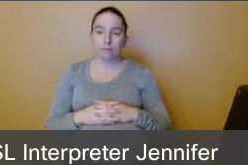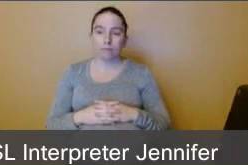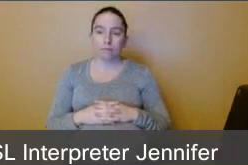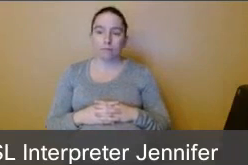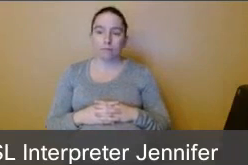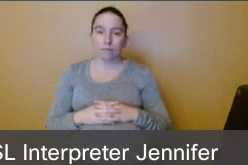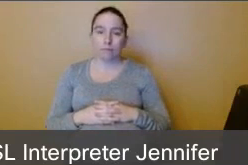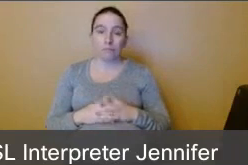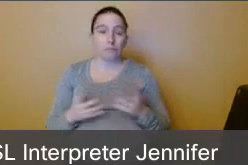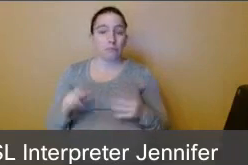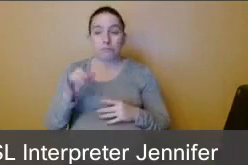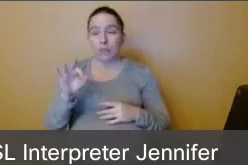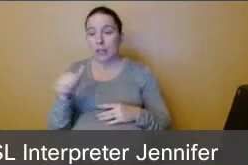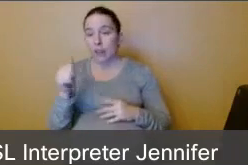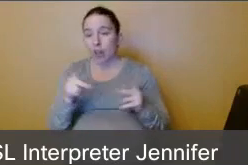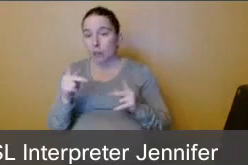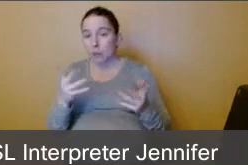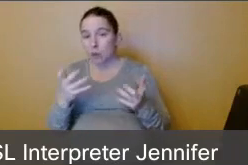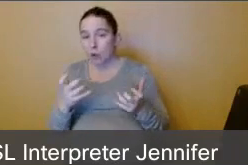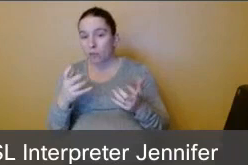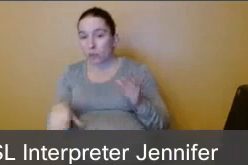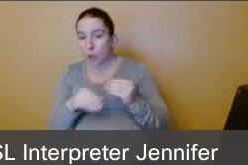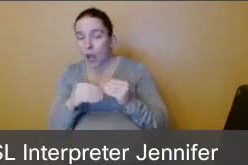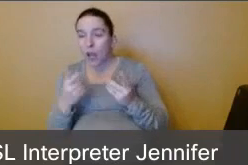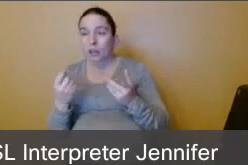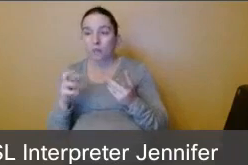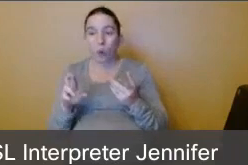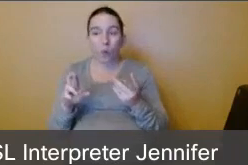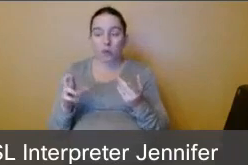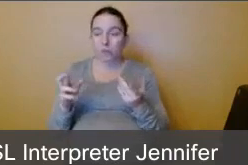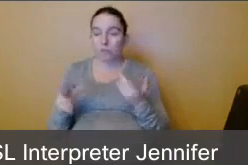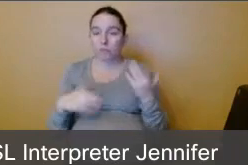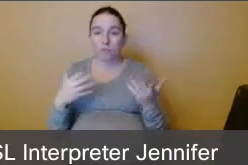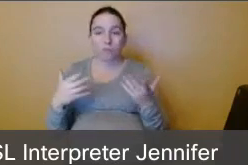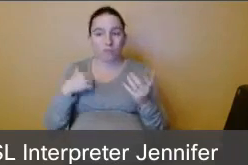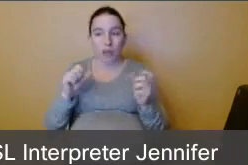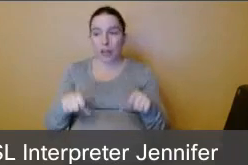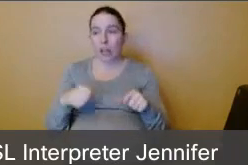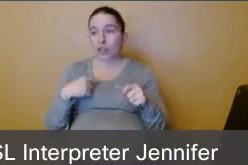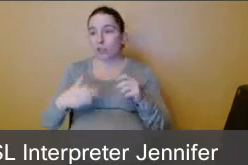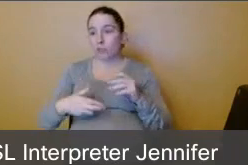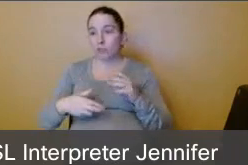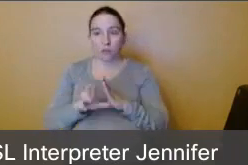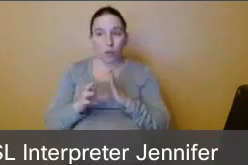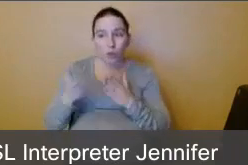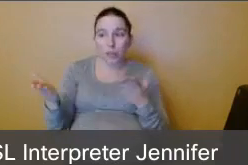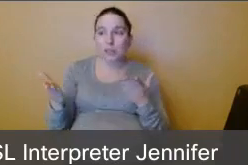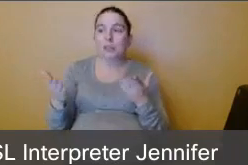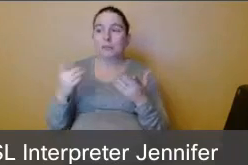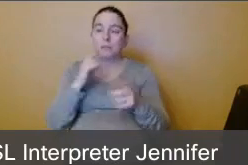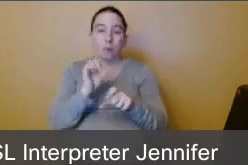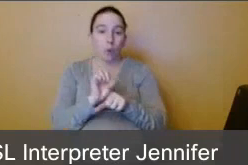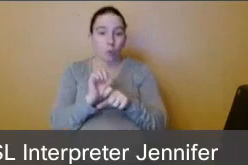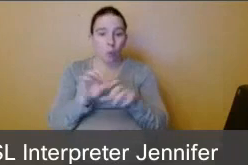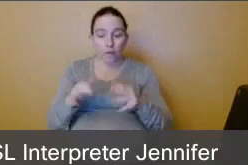unless others want to chime in here, I can, take the stab at this, kind of just relaying here that the workforce payments are